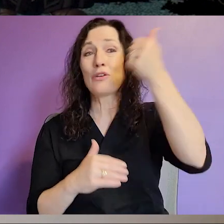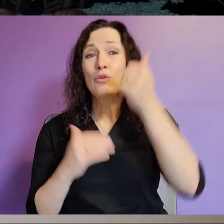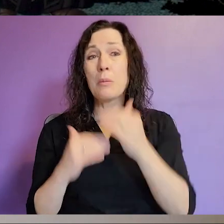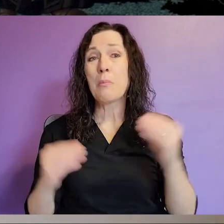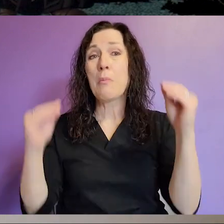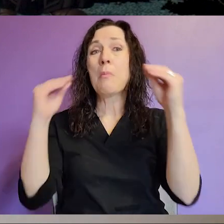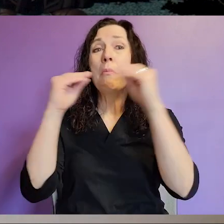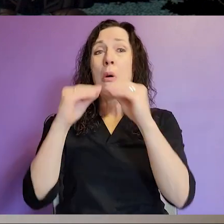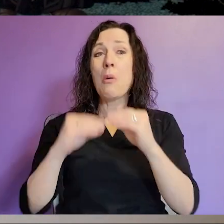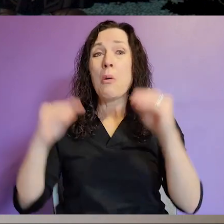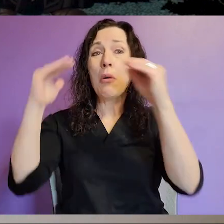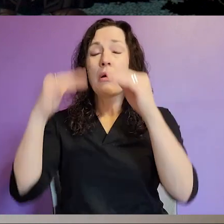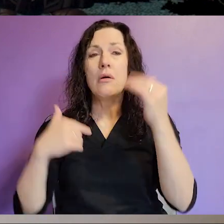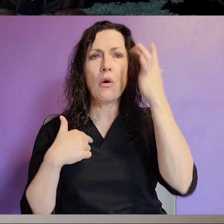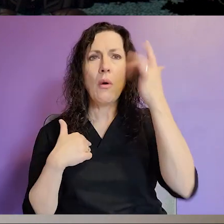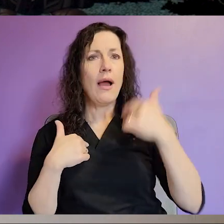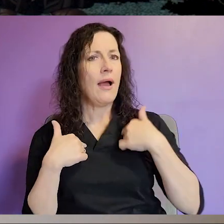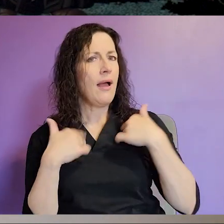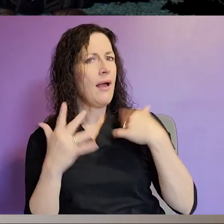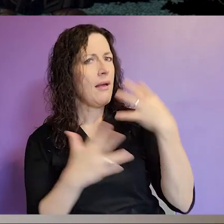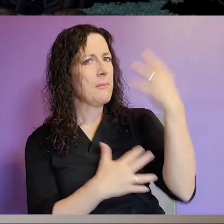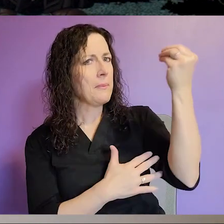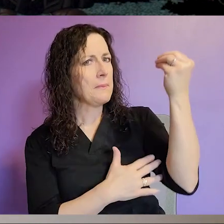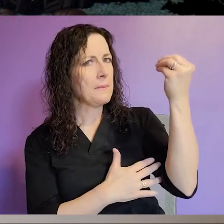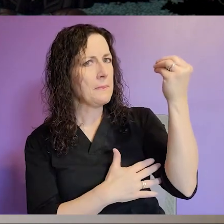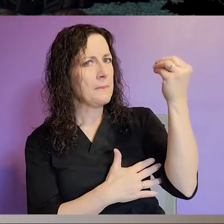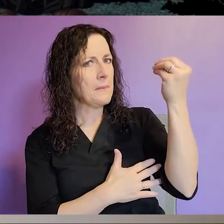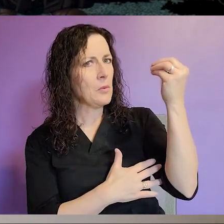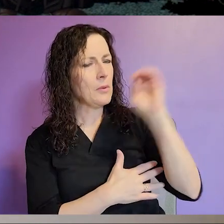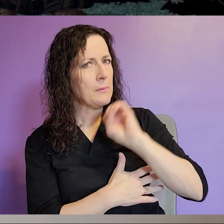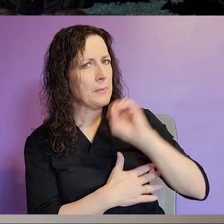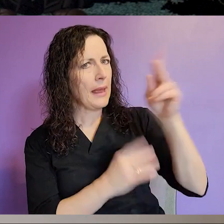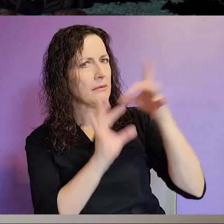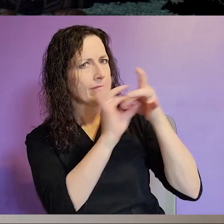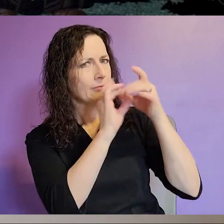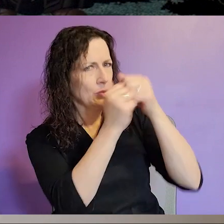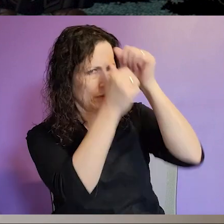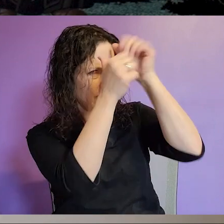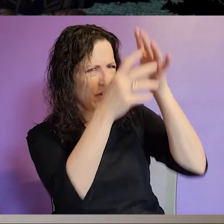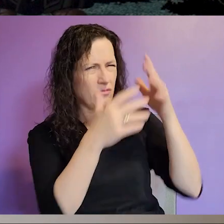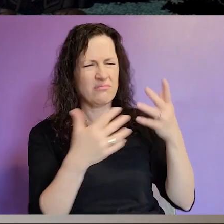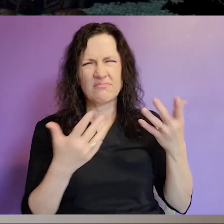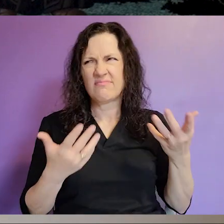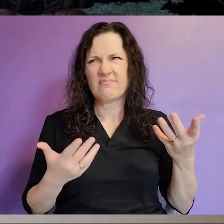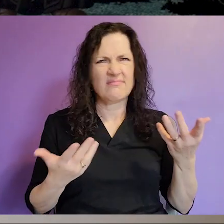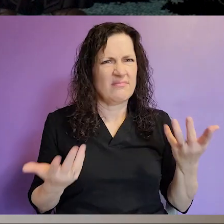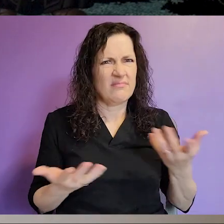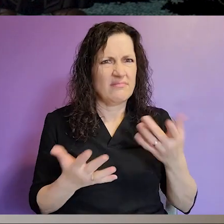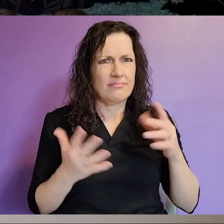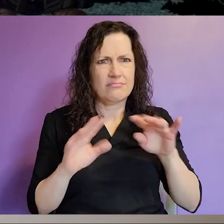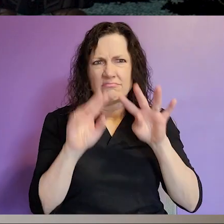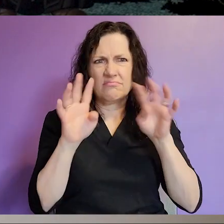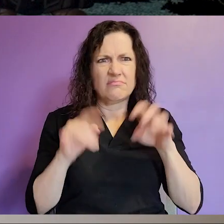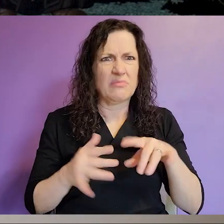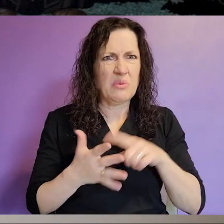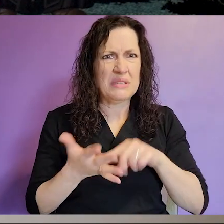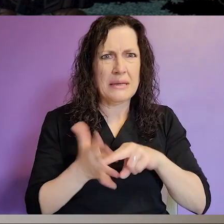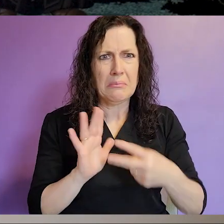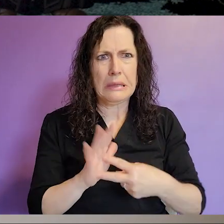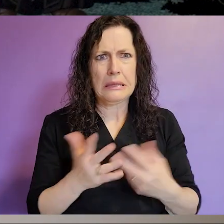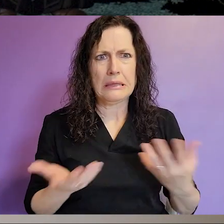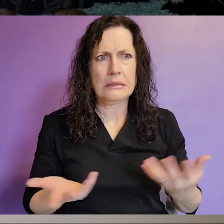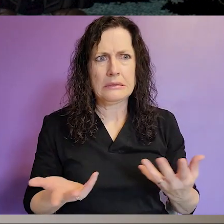greater ones than these because I am going to the Father. What's all that about?